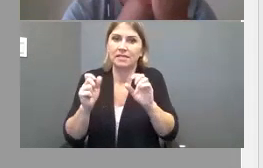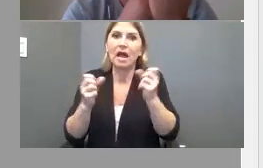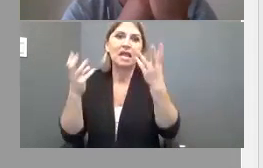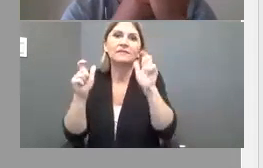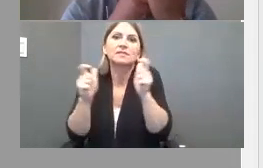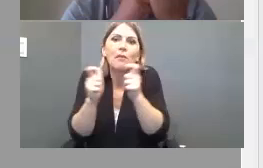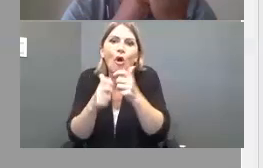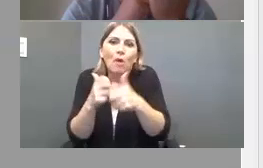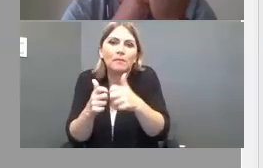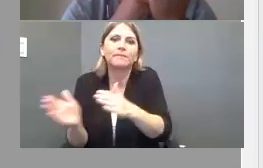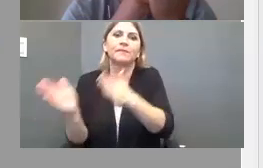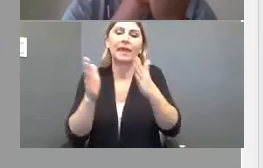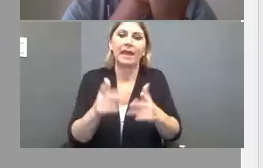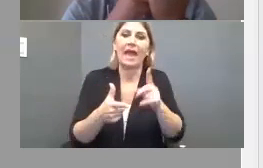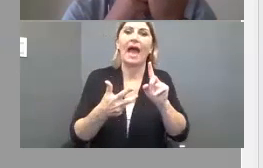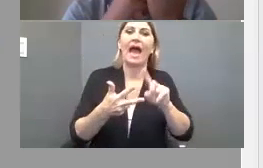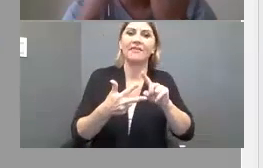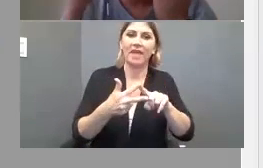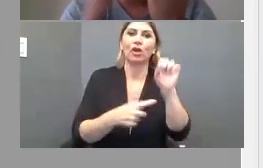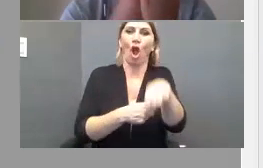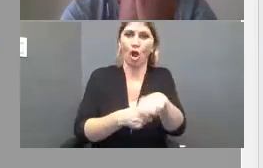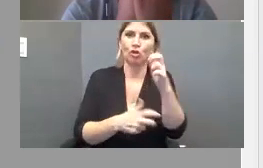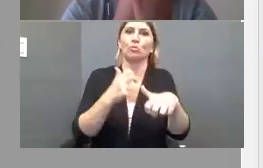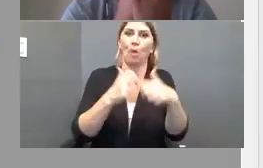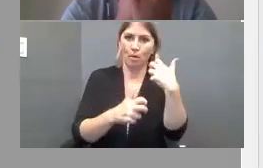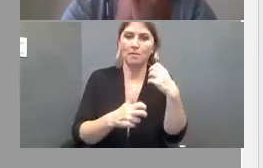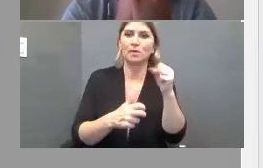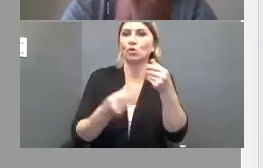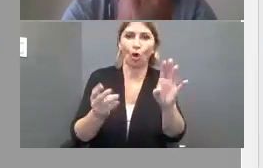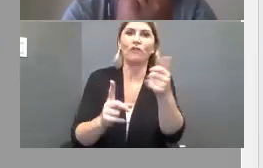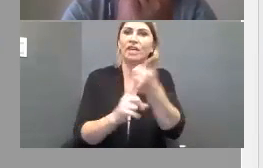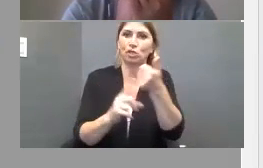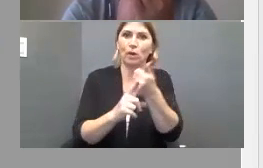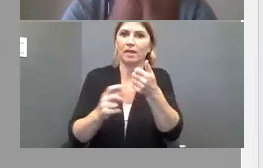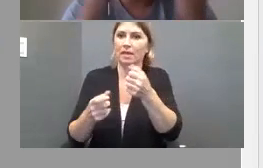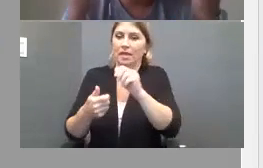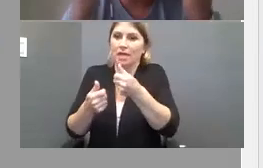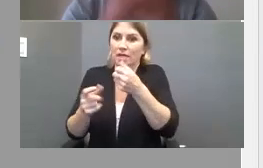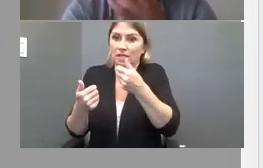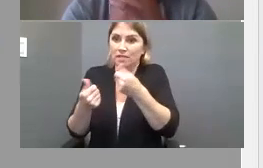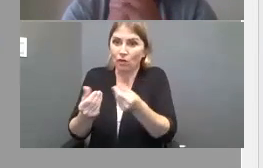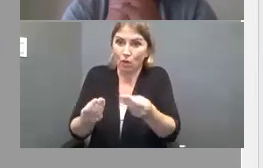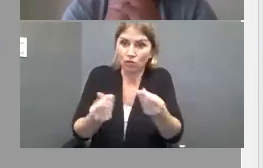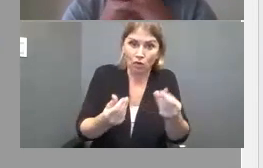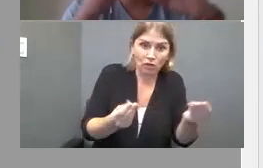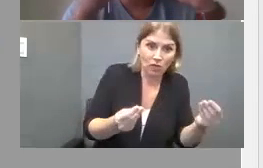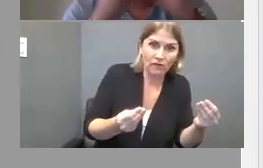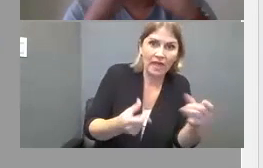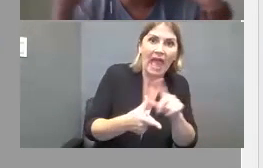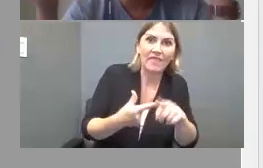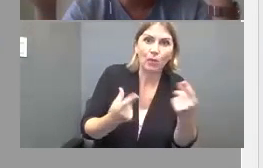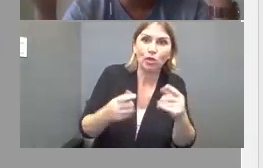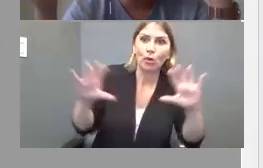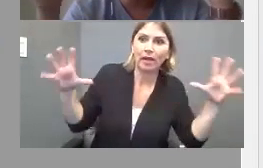problems. Then conquer the problems in the sense that solve each of the smaller problems recursively, and then combine all of them together to